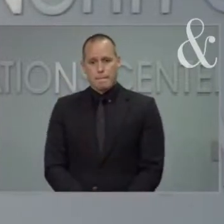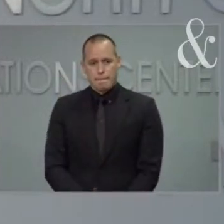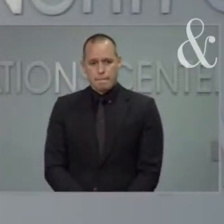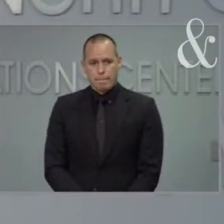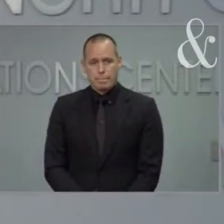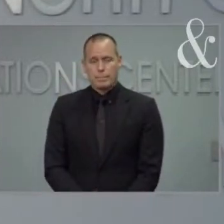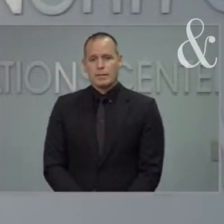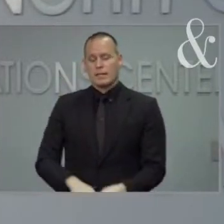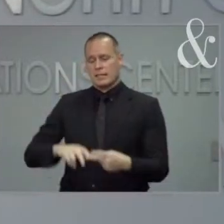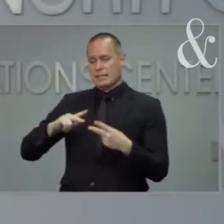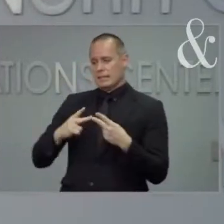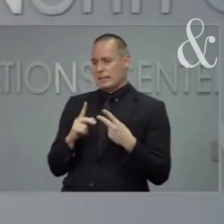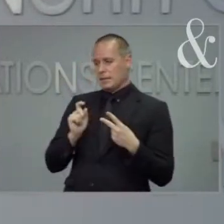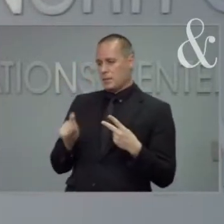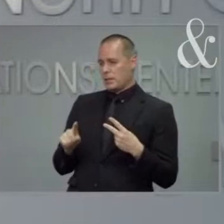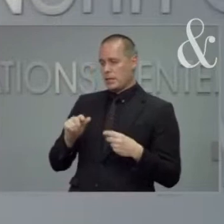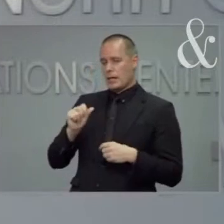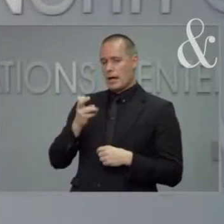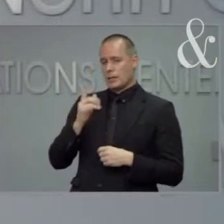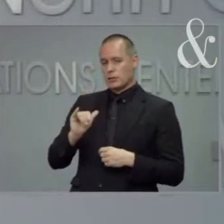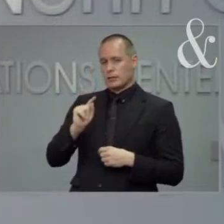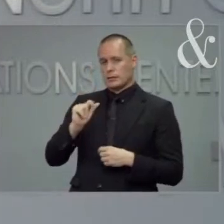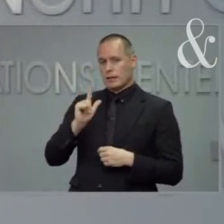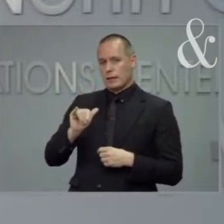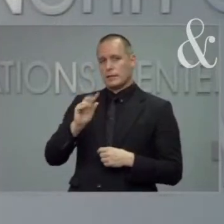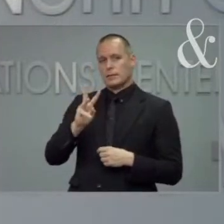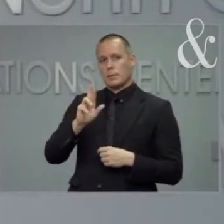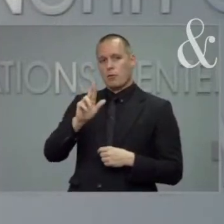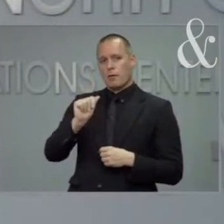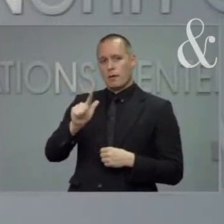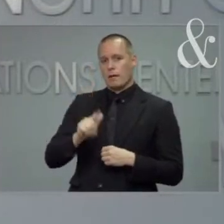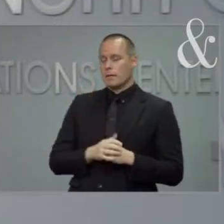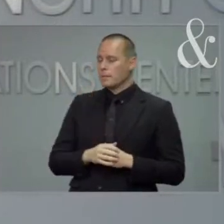We have a follow-up, Ashley Talley, WRAL.